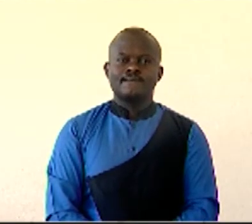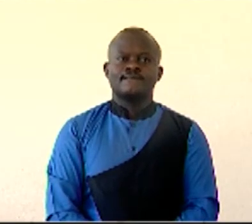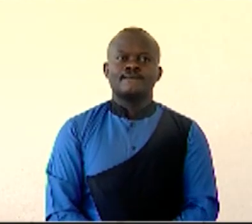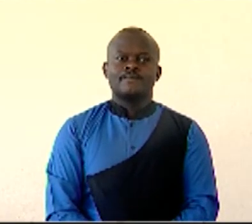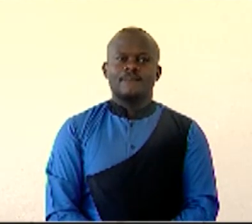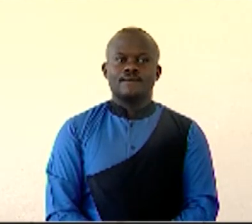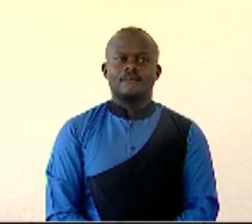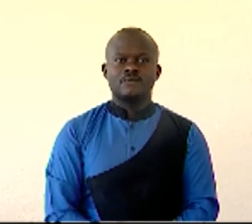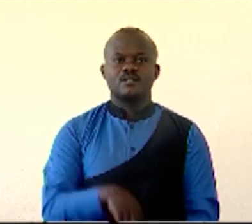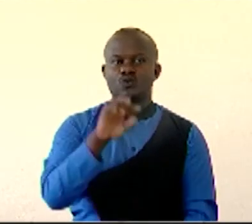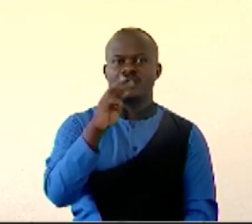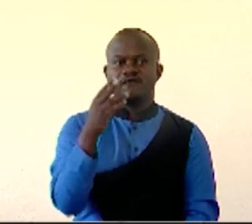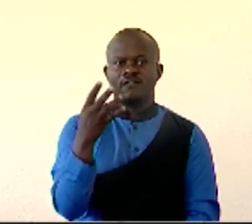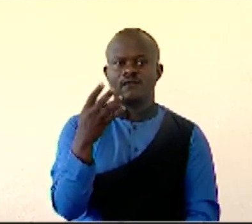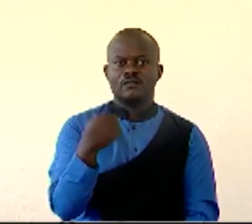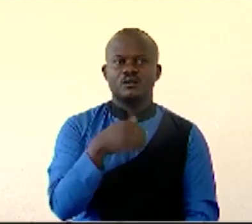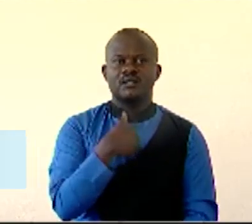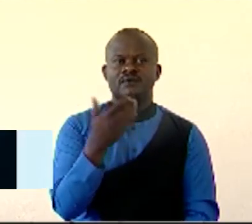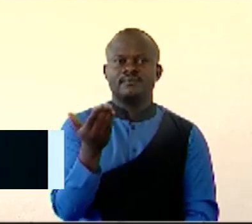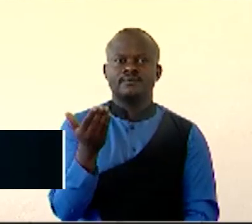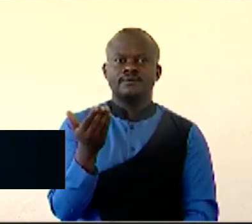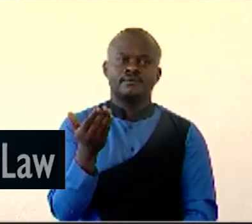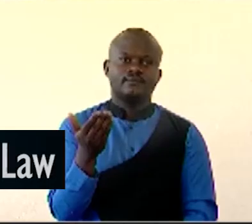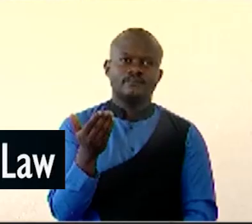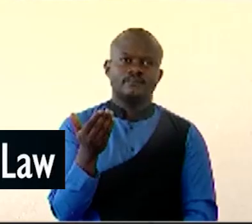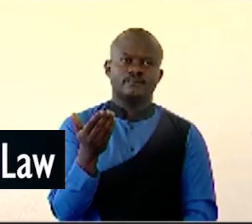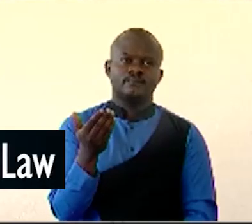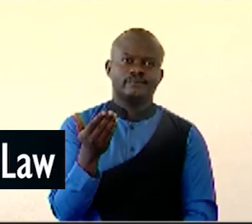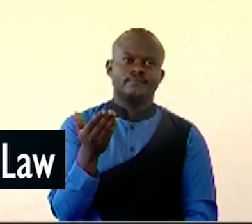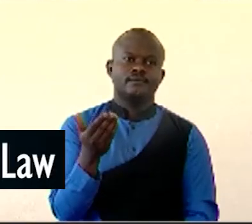24, we have